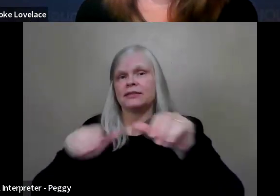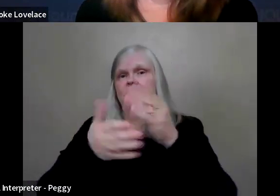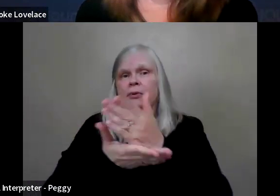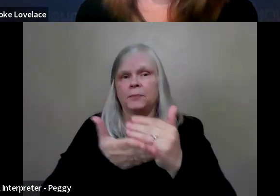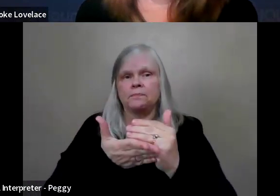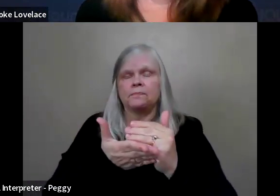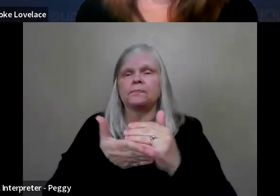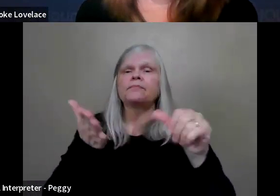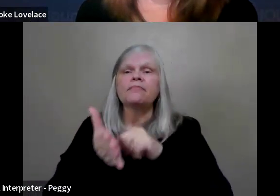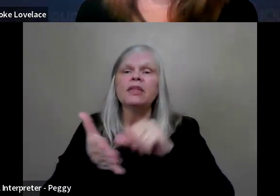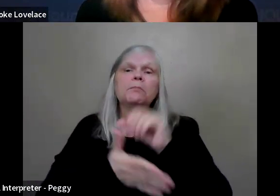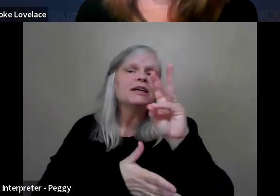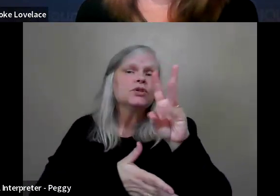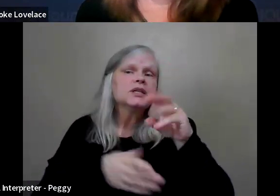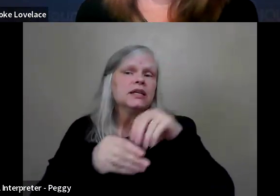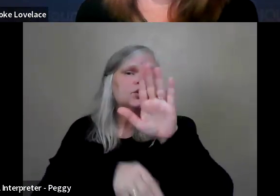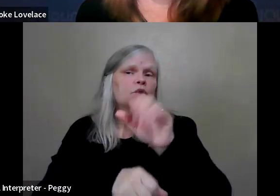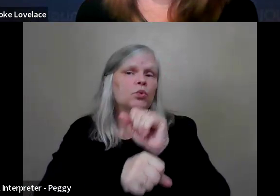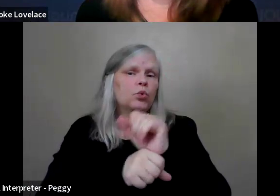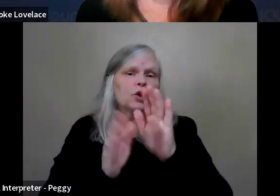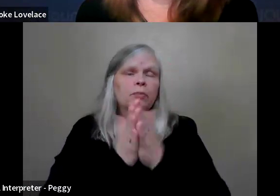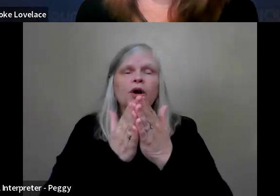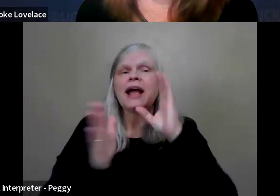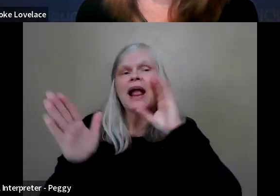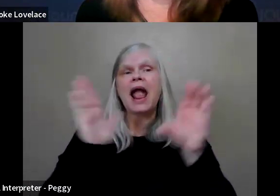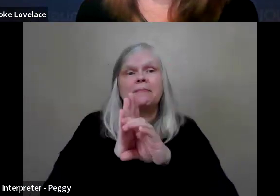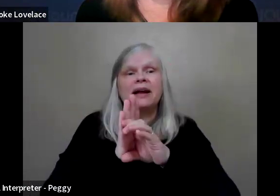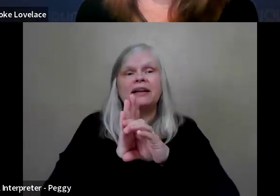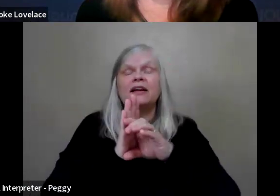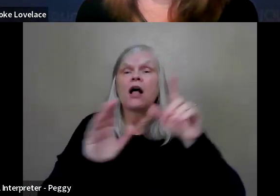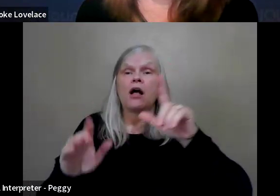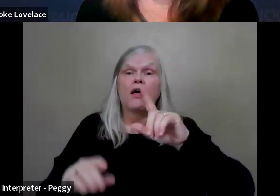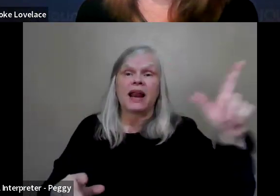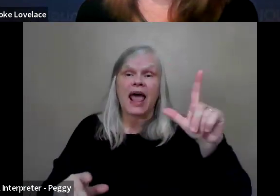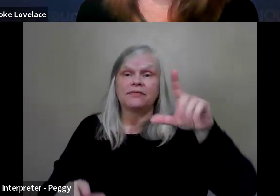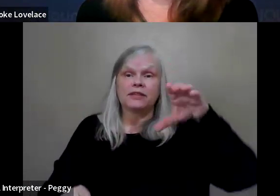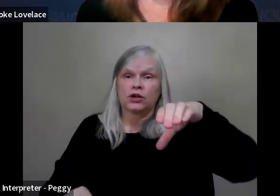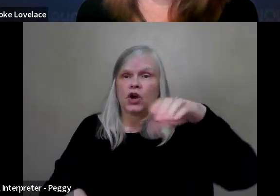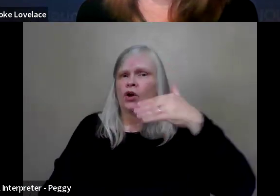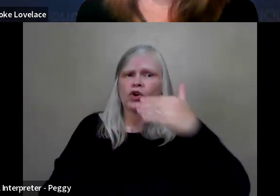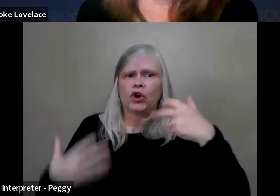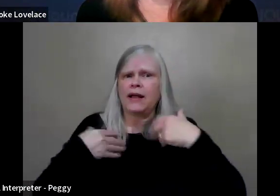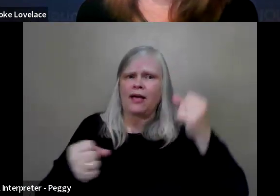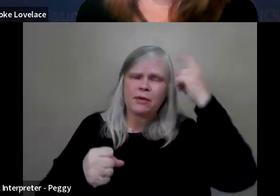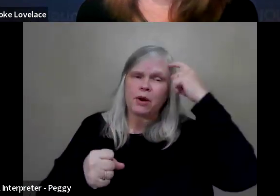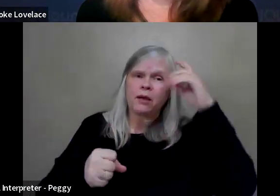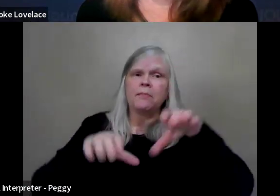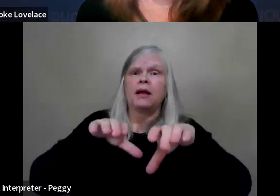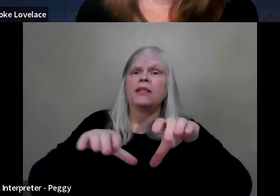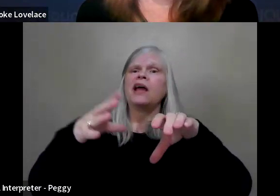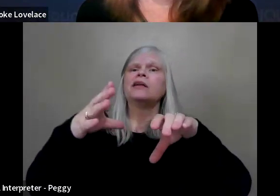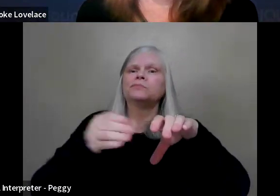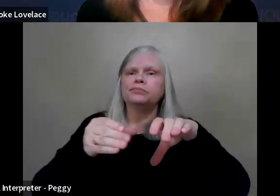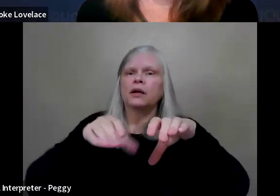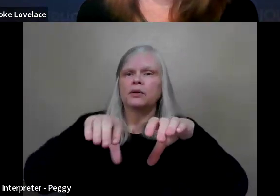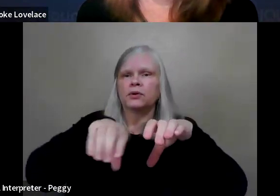So then on page 6 of your workbook, there is an image of a healthy brain on the left and a brain with advanced Alzheimer's on the right. And